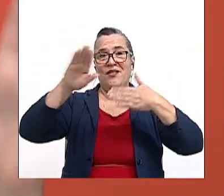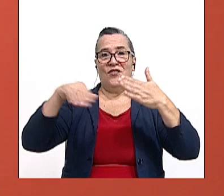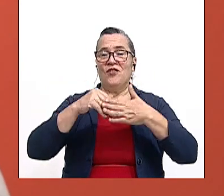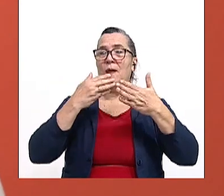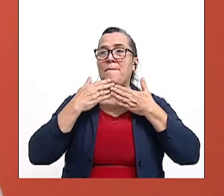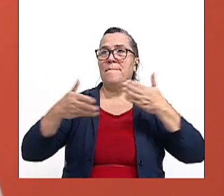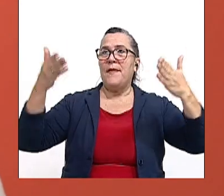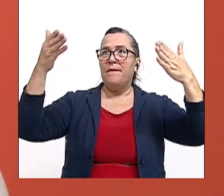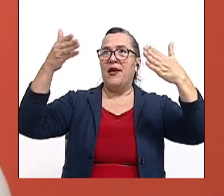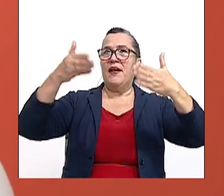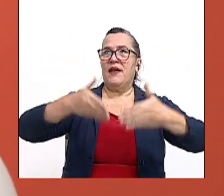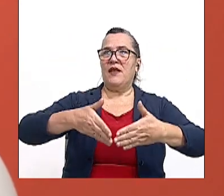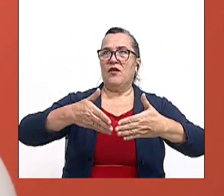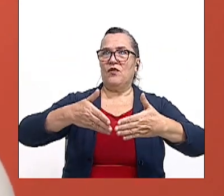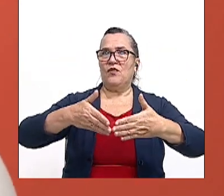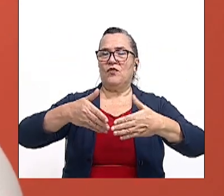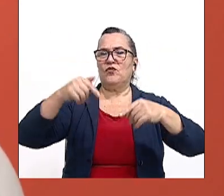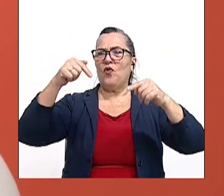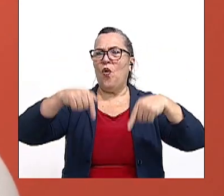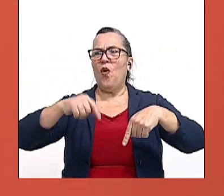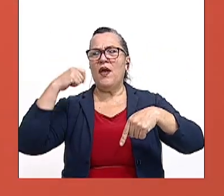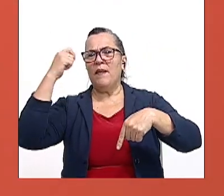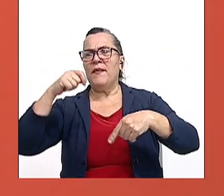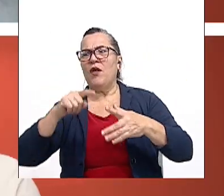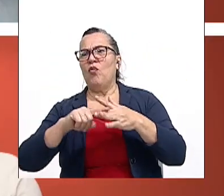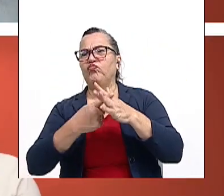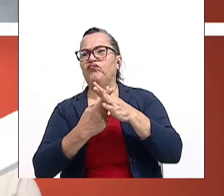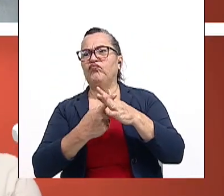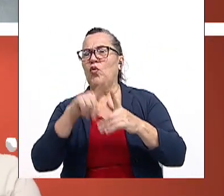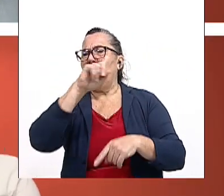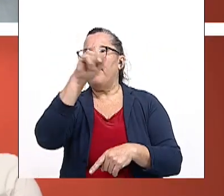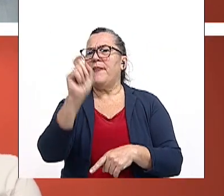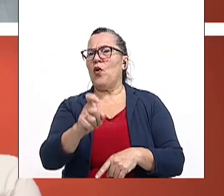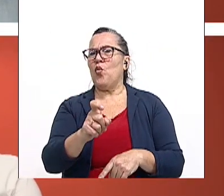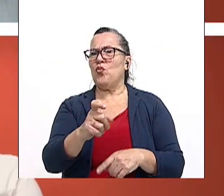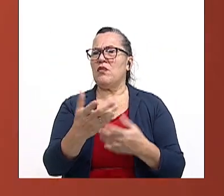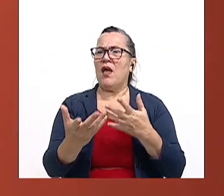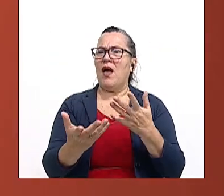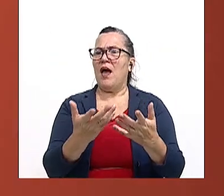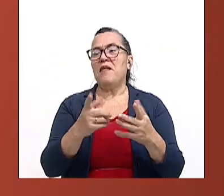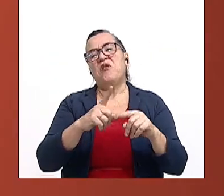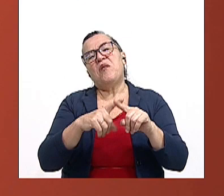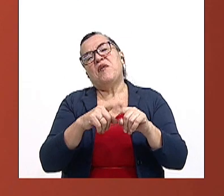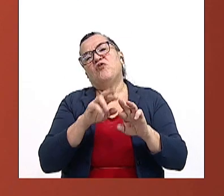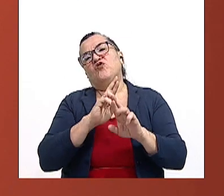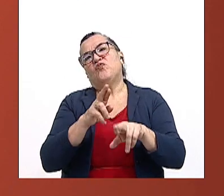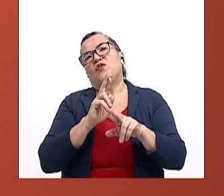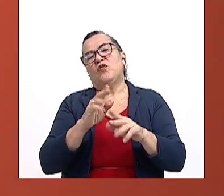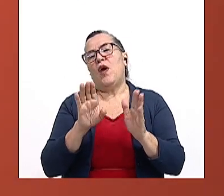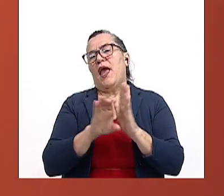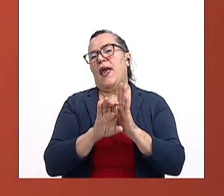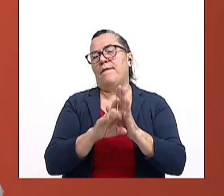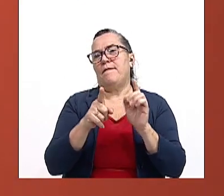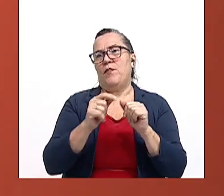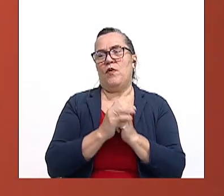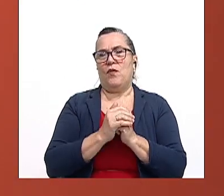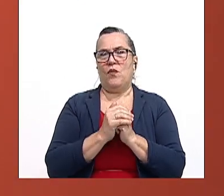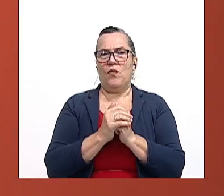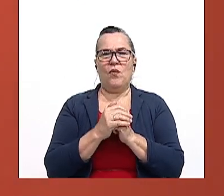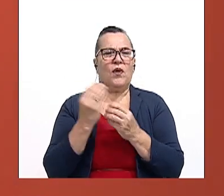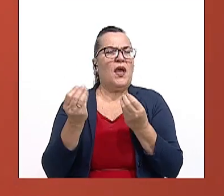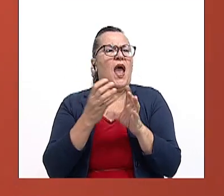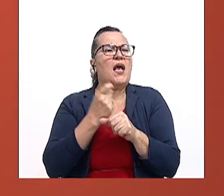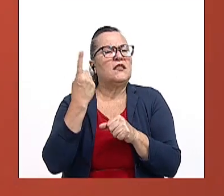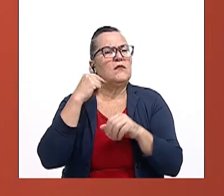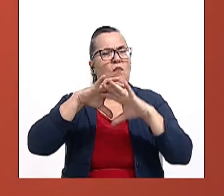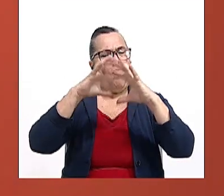Welcome. Today's video starts with a tough question. Well, depending on your answer. If I were to ask you, what are you doing for the